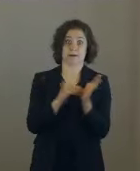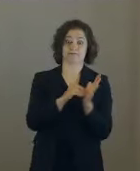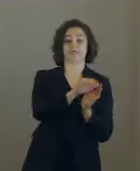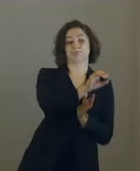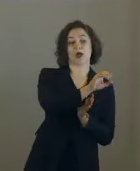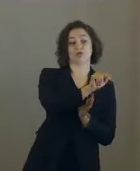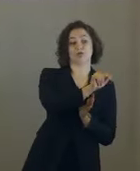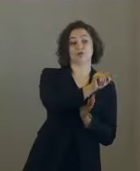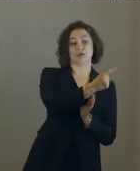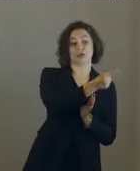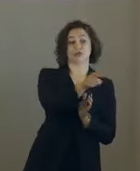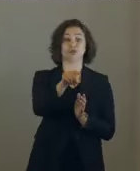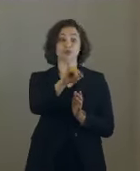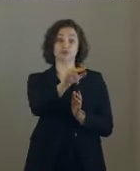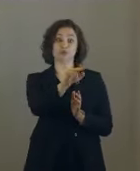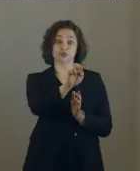June, we completed